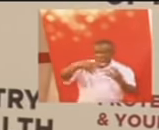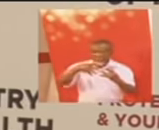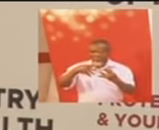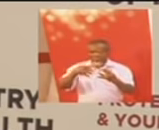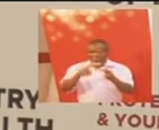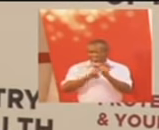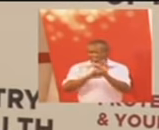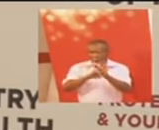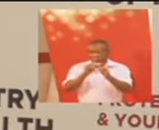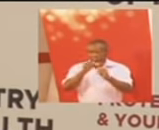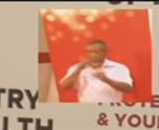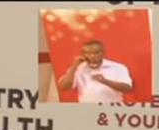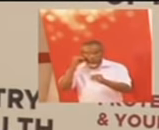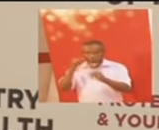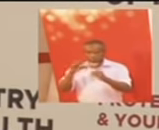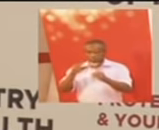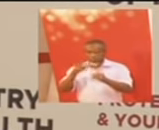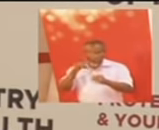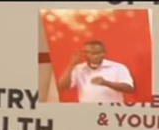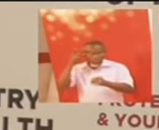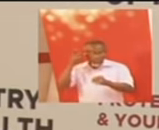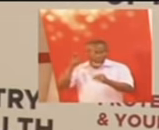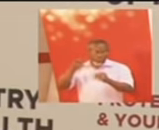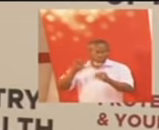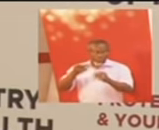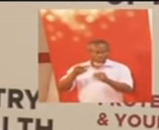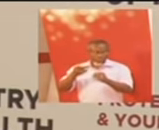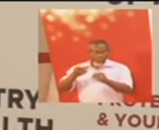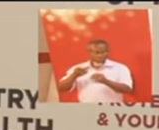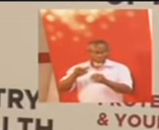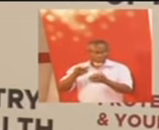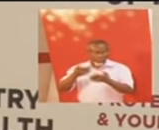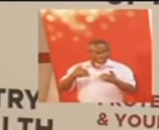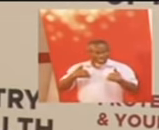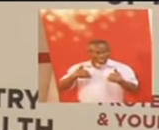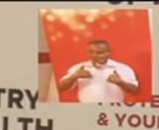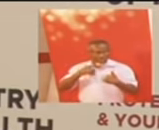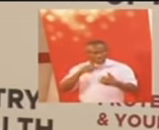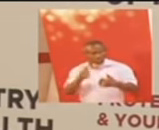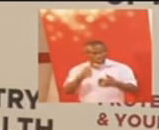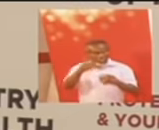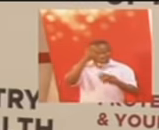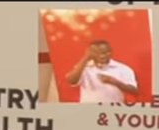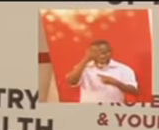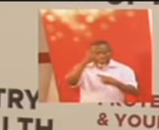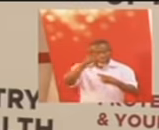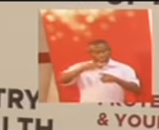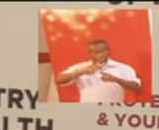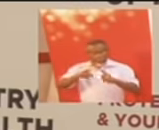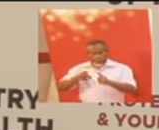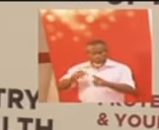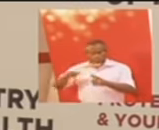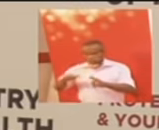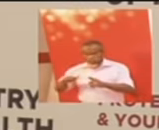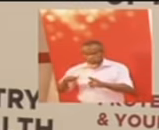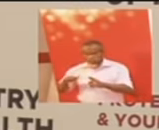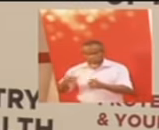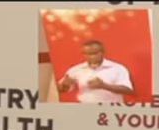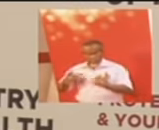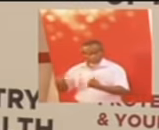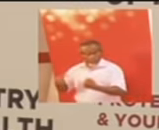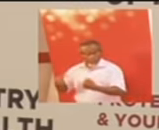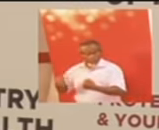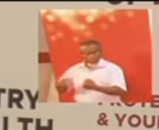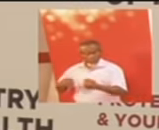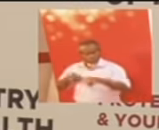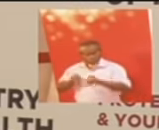these medical conditions, whereas the children or a sibling may not. So given that sort of interaction in a